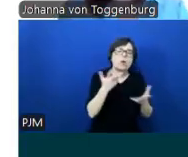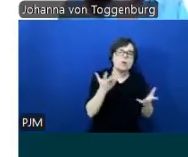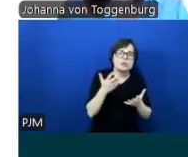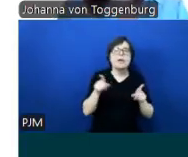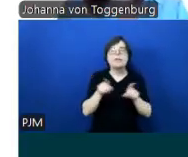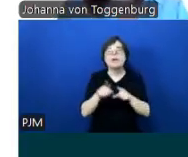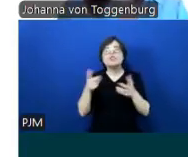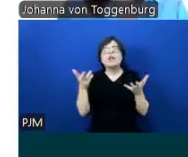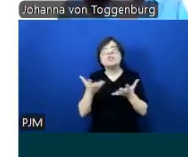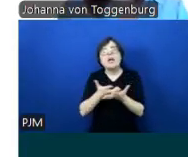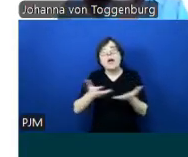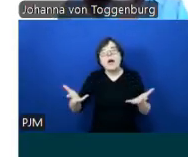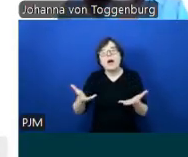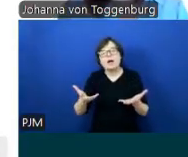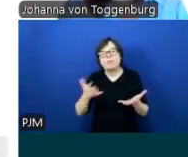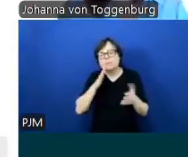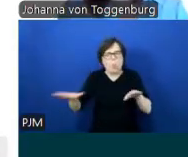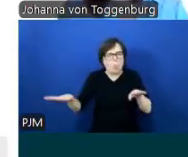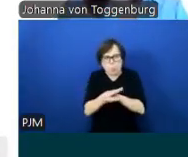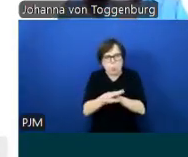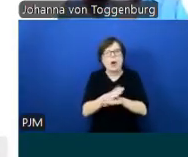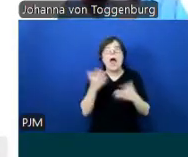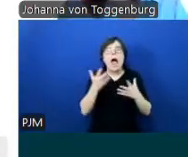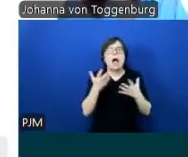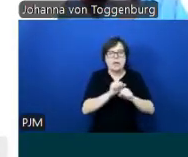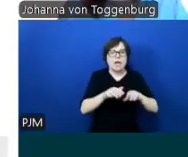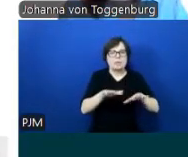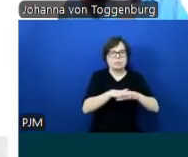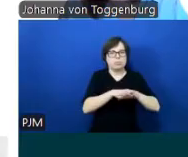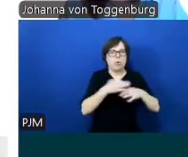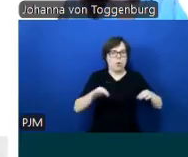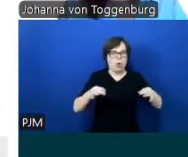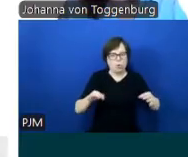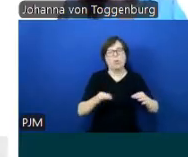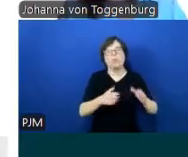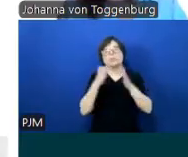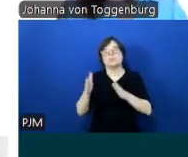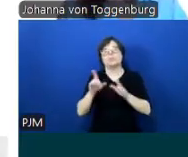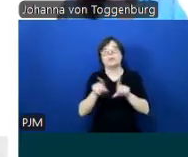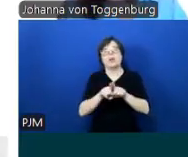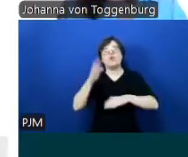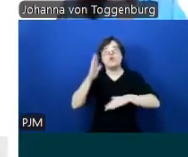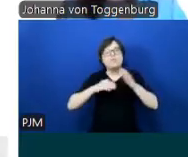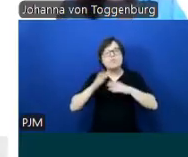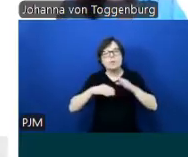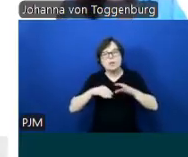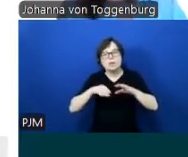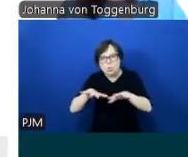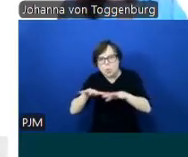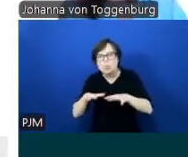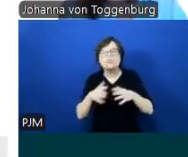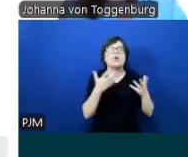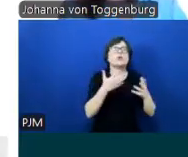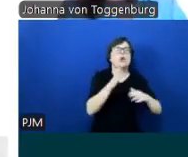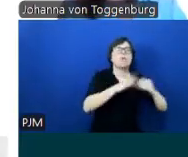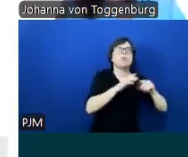air. Here an example of a cold dynamics map in Kriens,